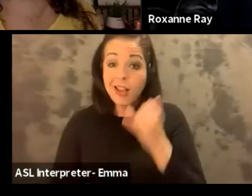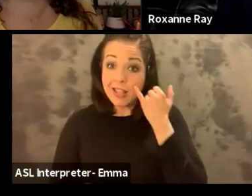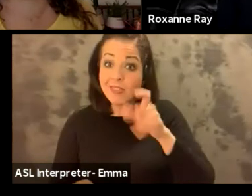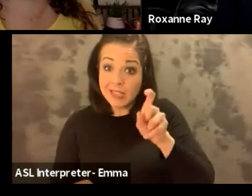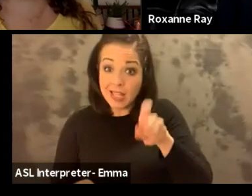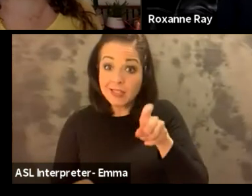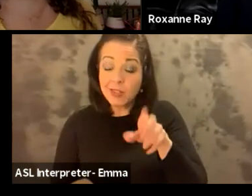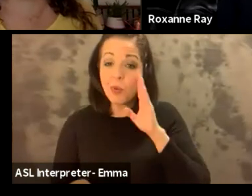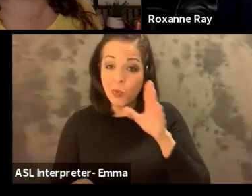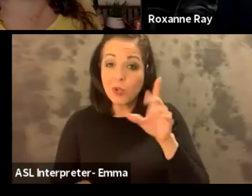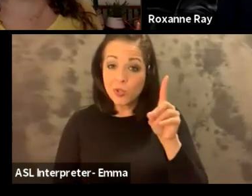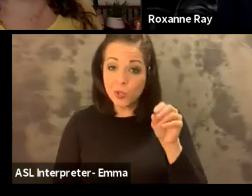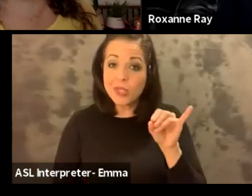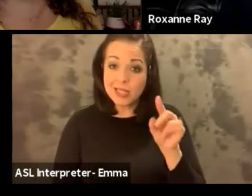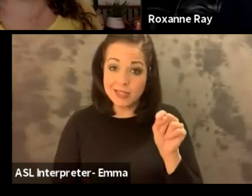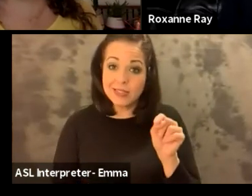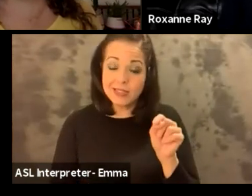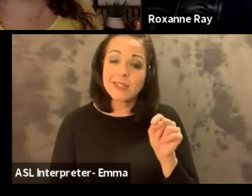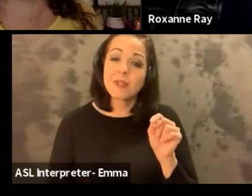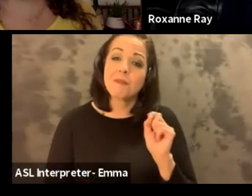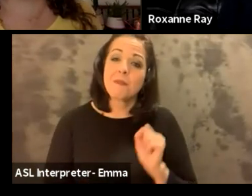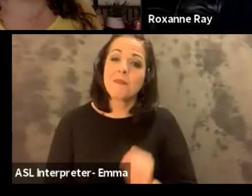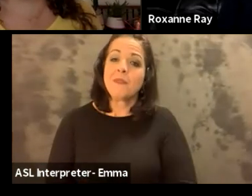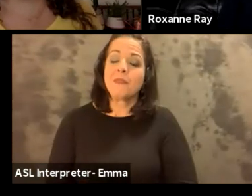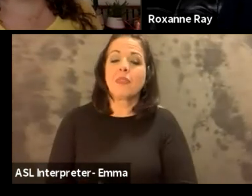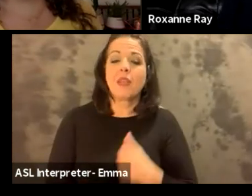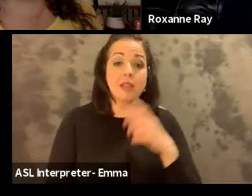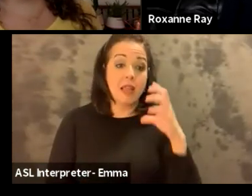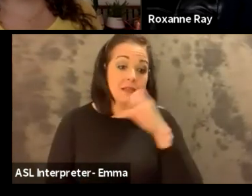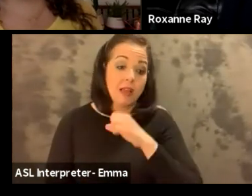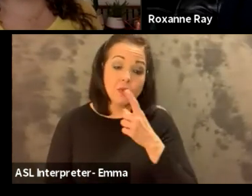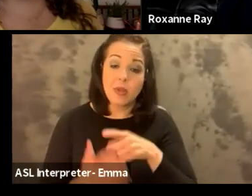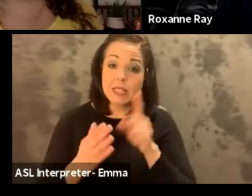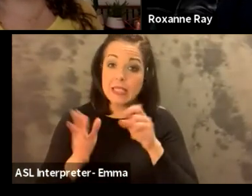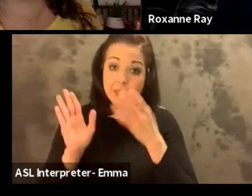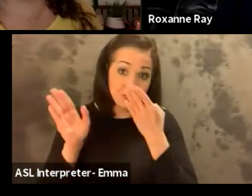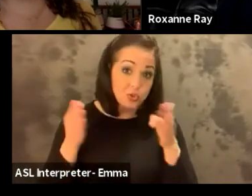we will do it. And I guess what needs to shift